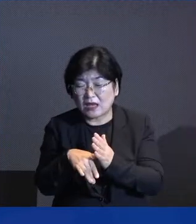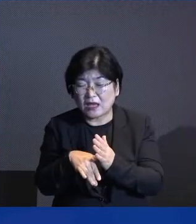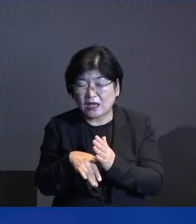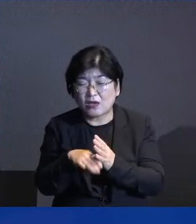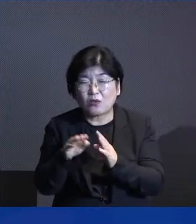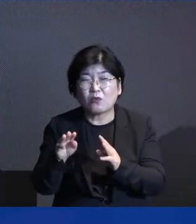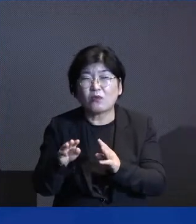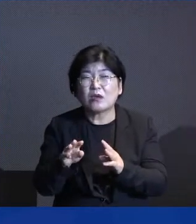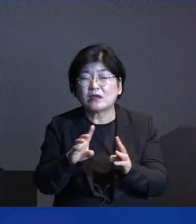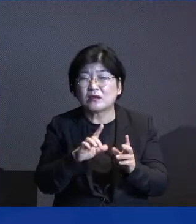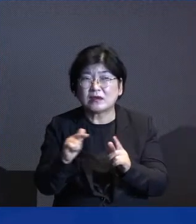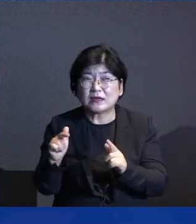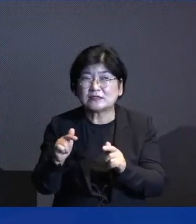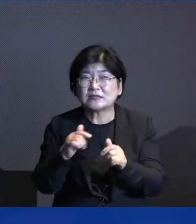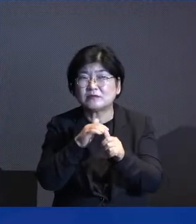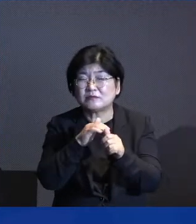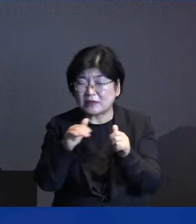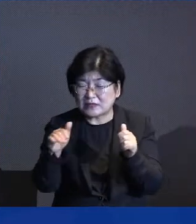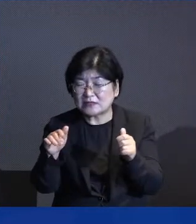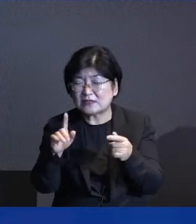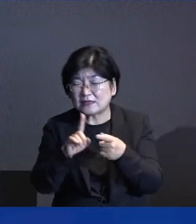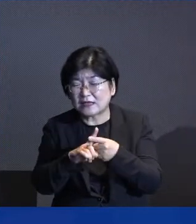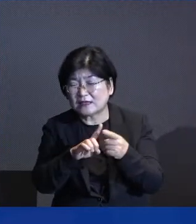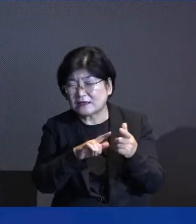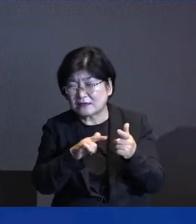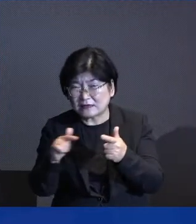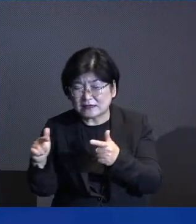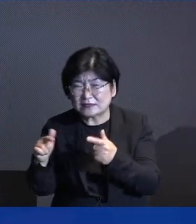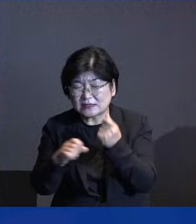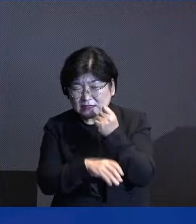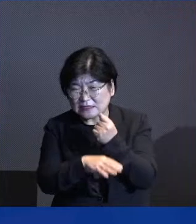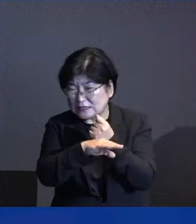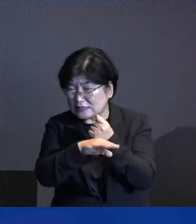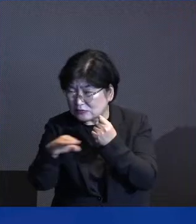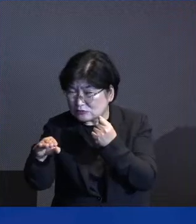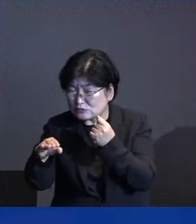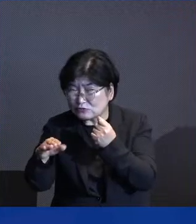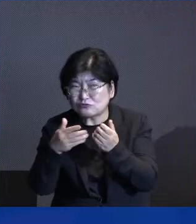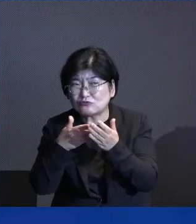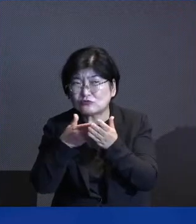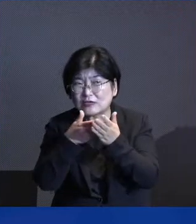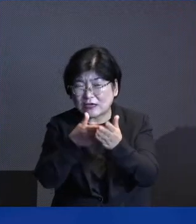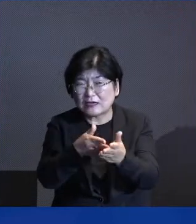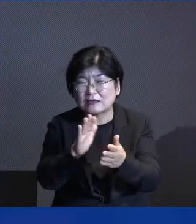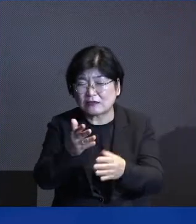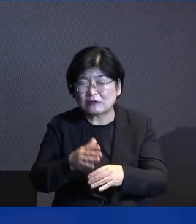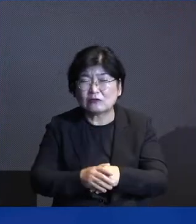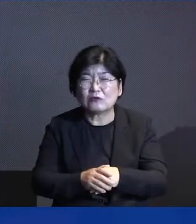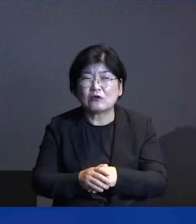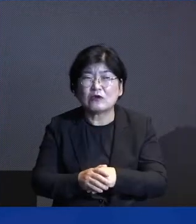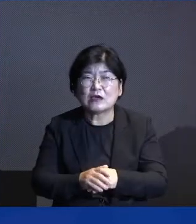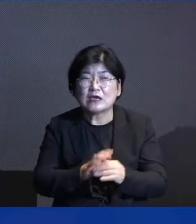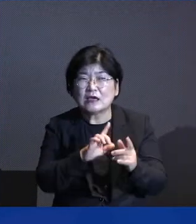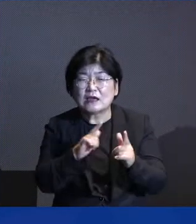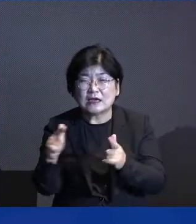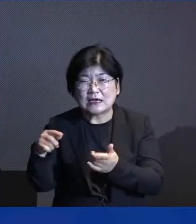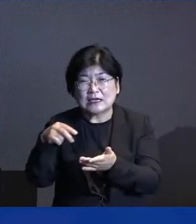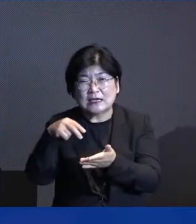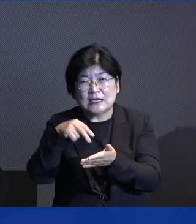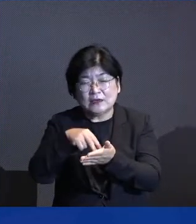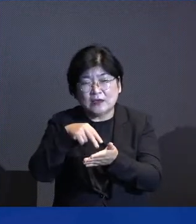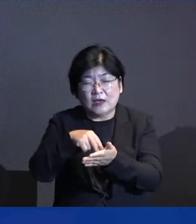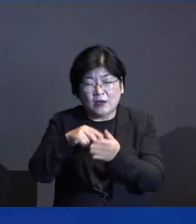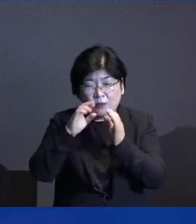develop better guidelines for the interventions at multiple levels, global, European, and